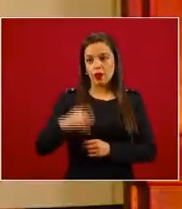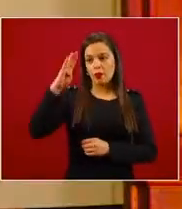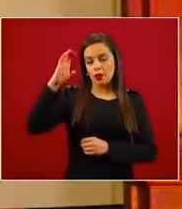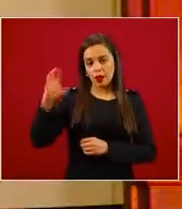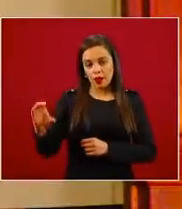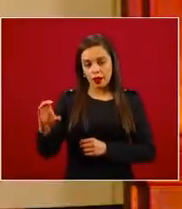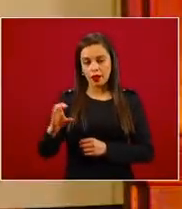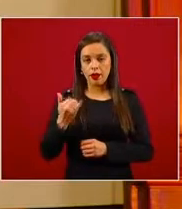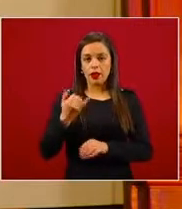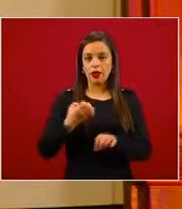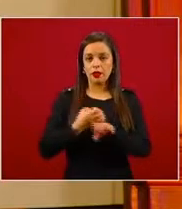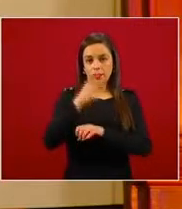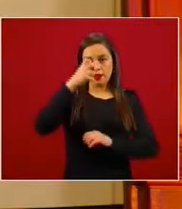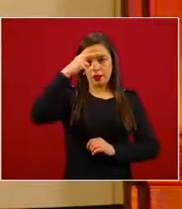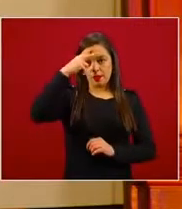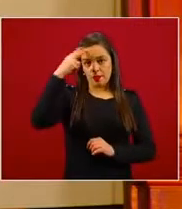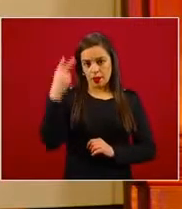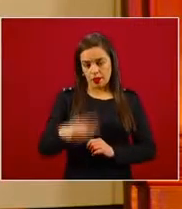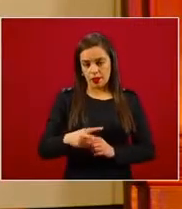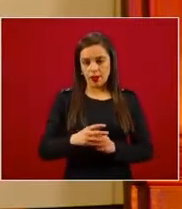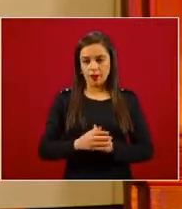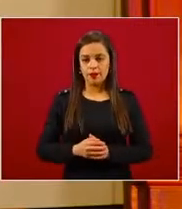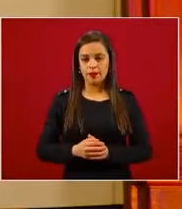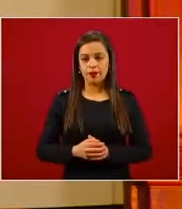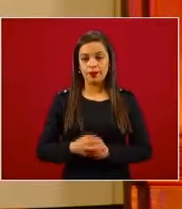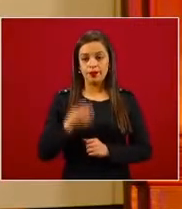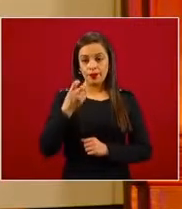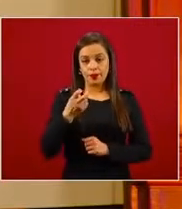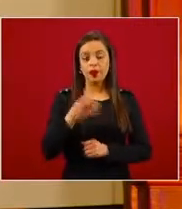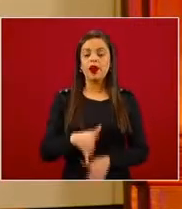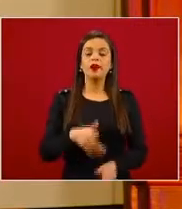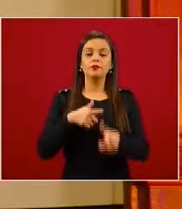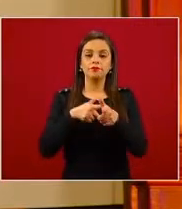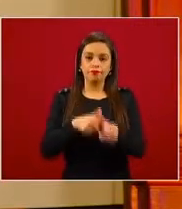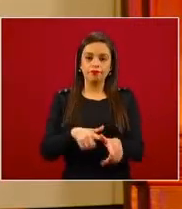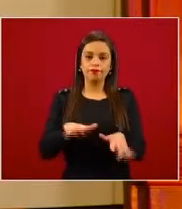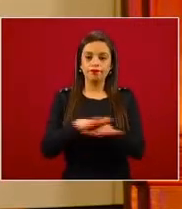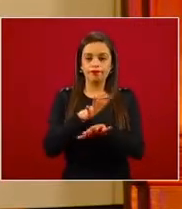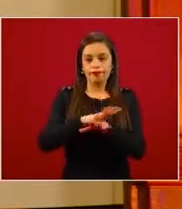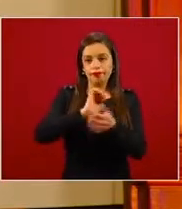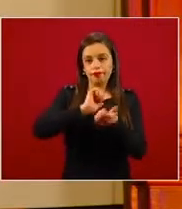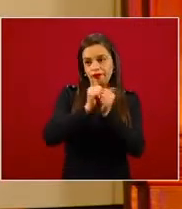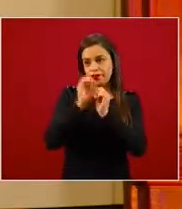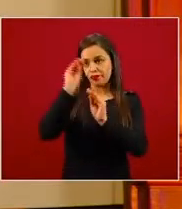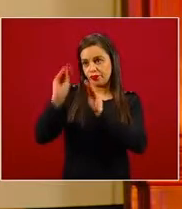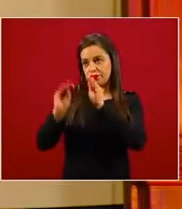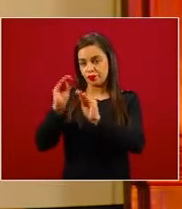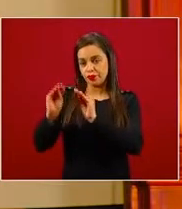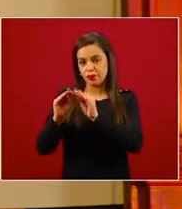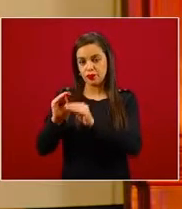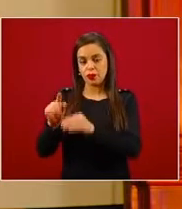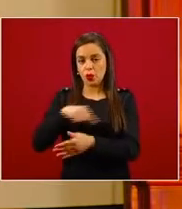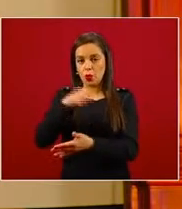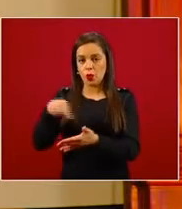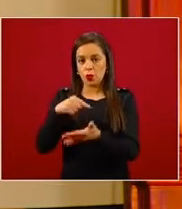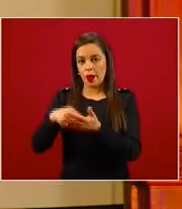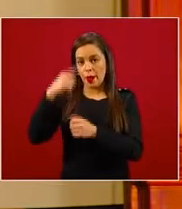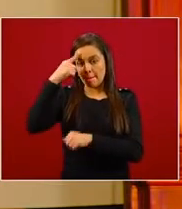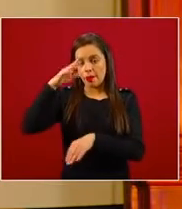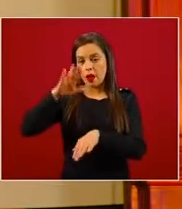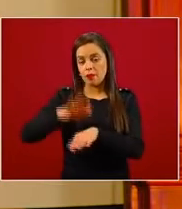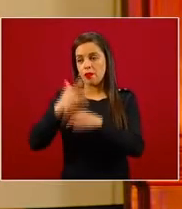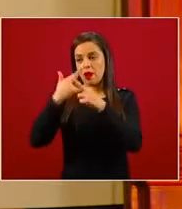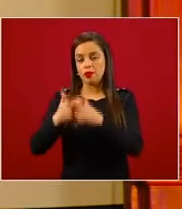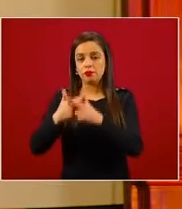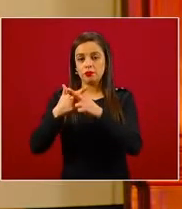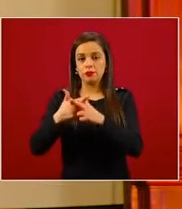City, Baja California, and Mexico State, so that we can continue to reconvert